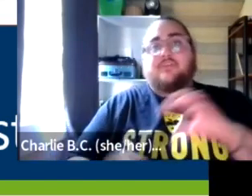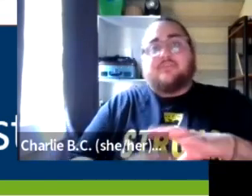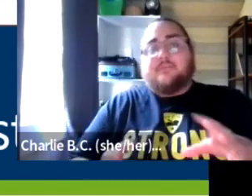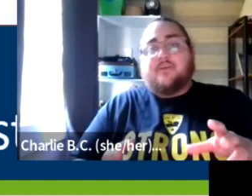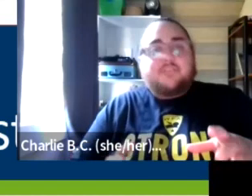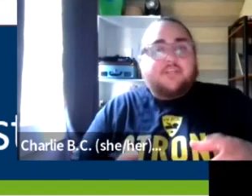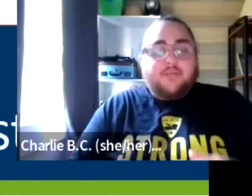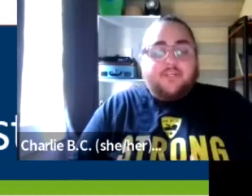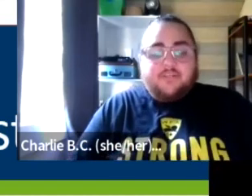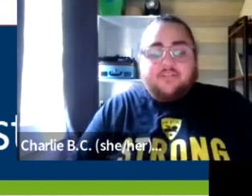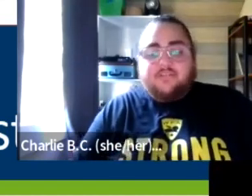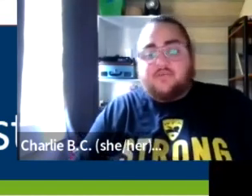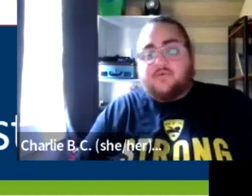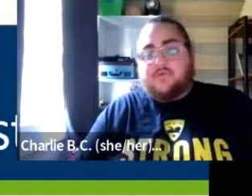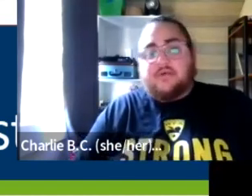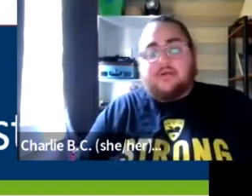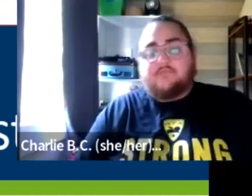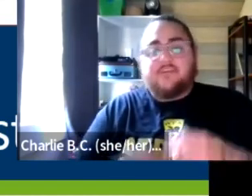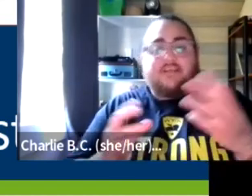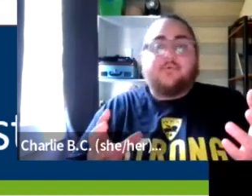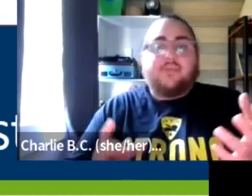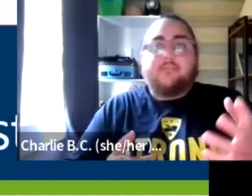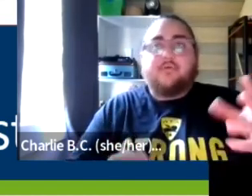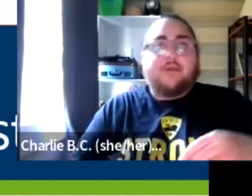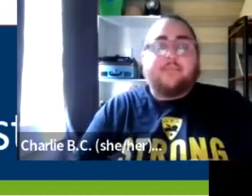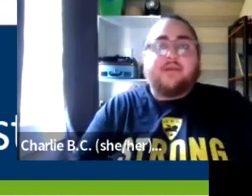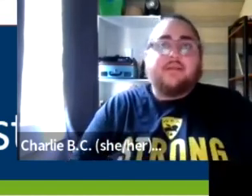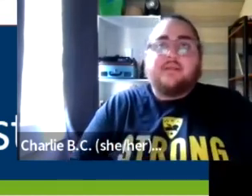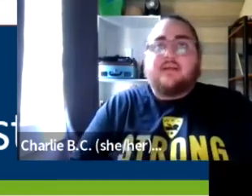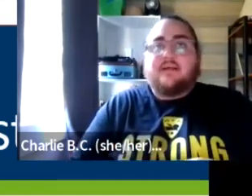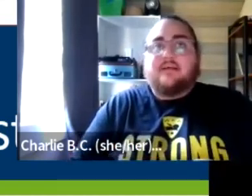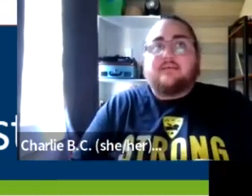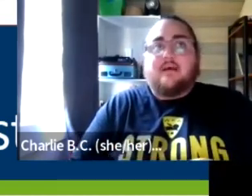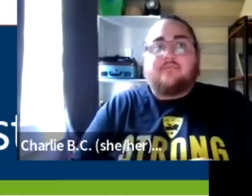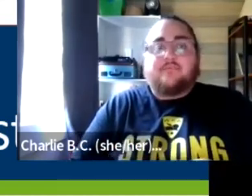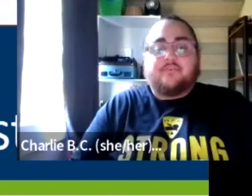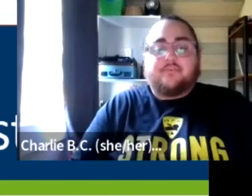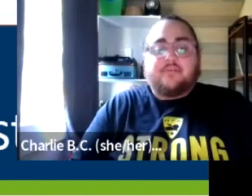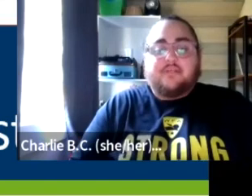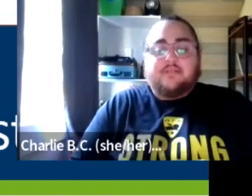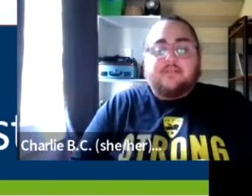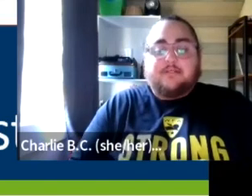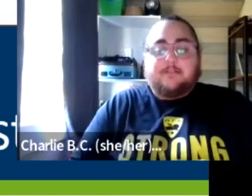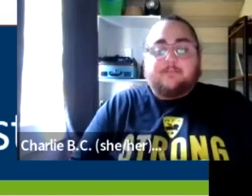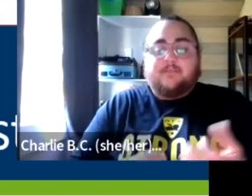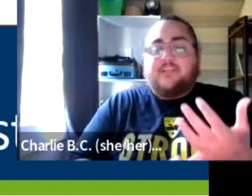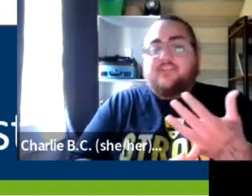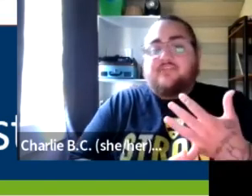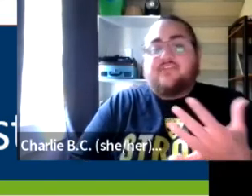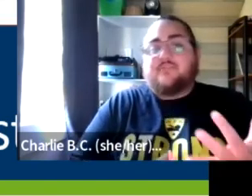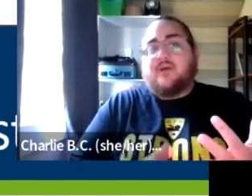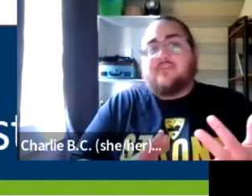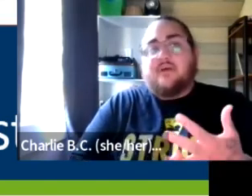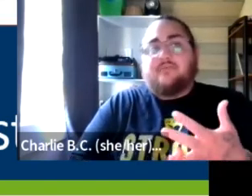include chosen family hosting arrangements. So for example, that program might offer